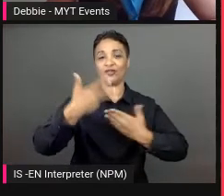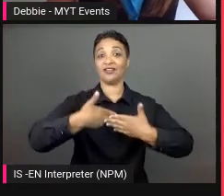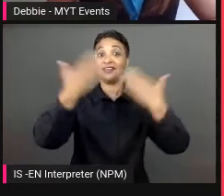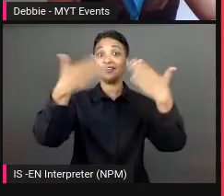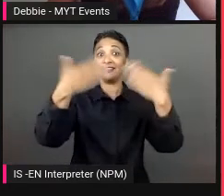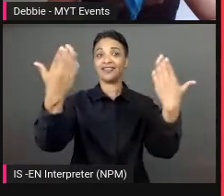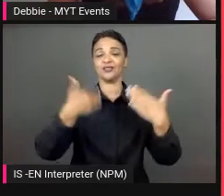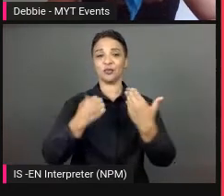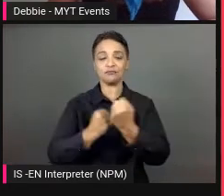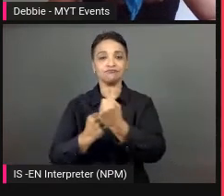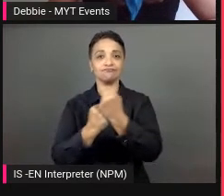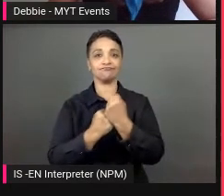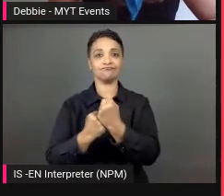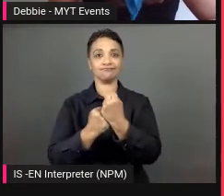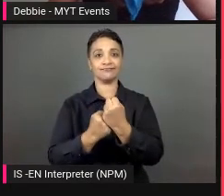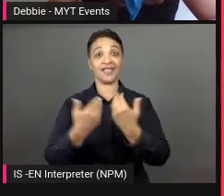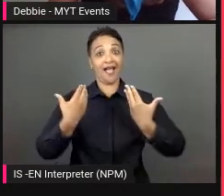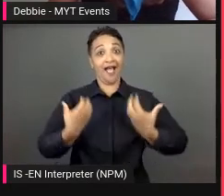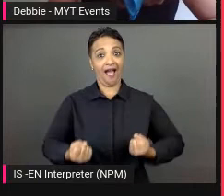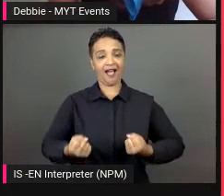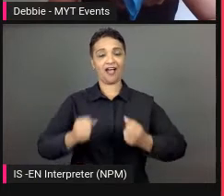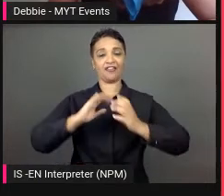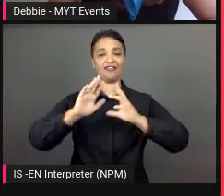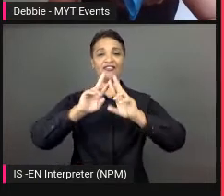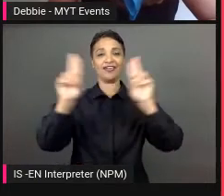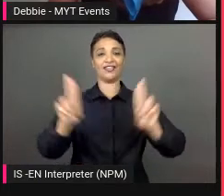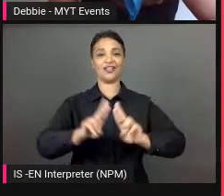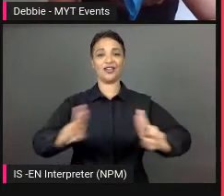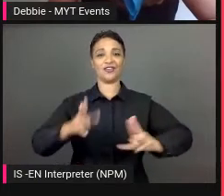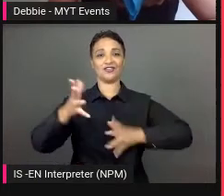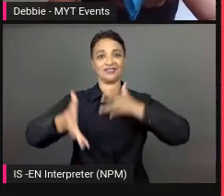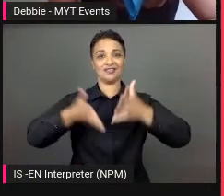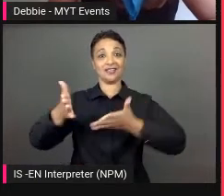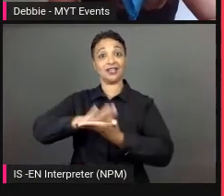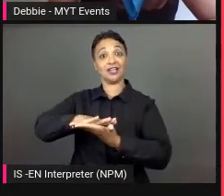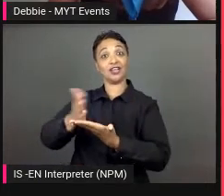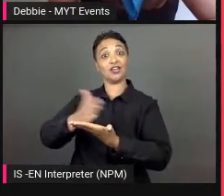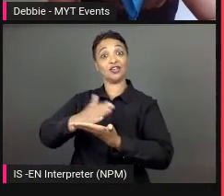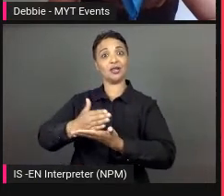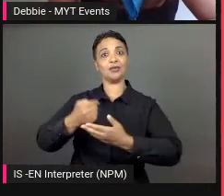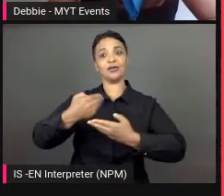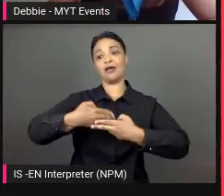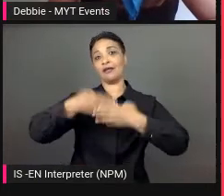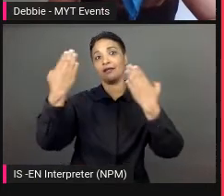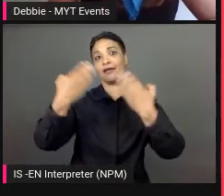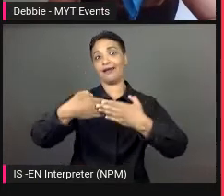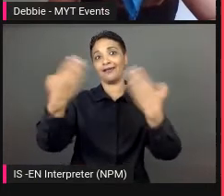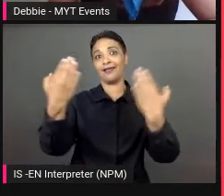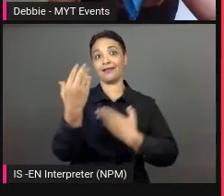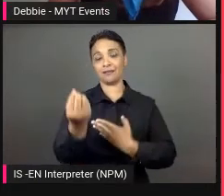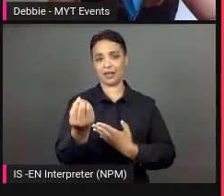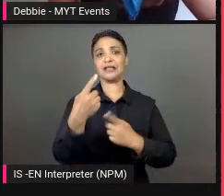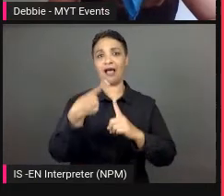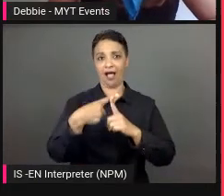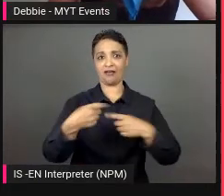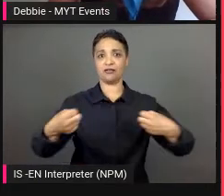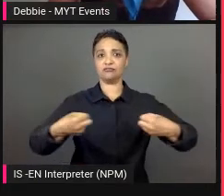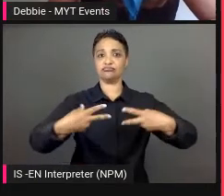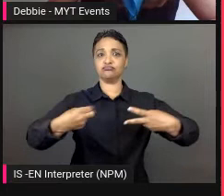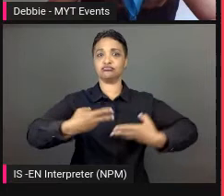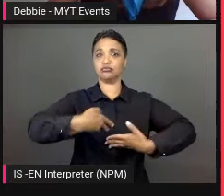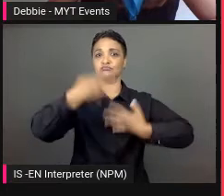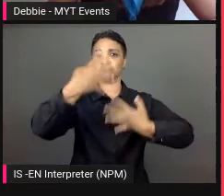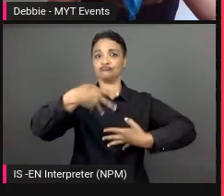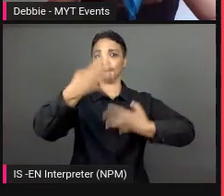delighted to offer international sign interpretation for all of our plenary sessions, as well as live closed captioning in English.